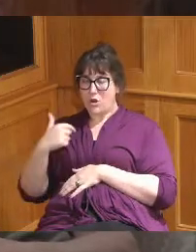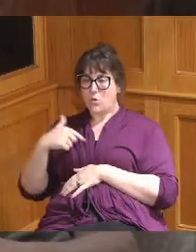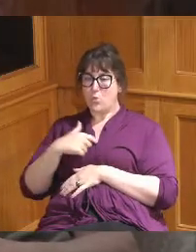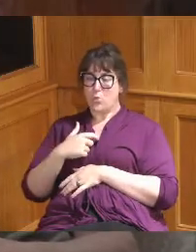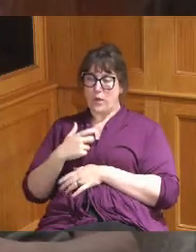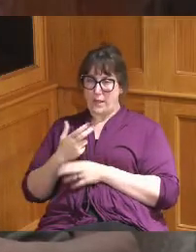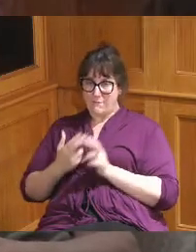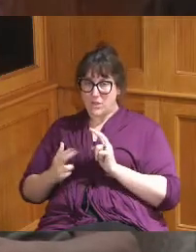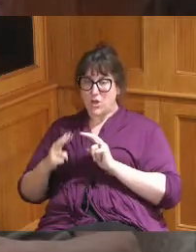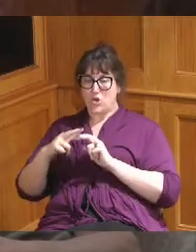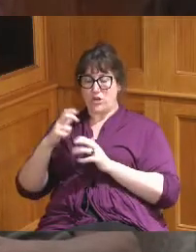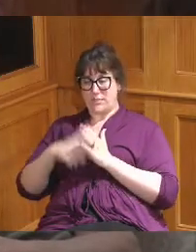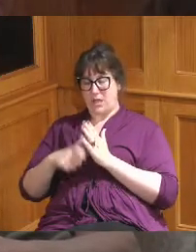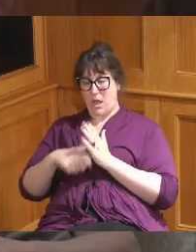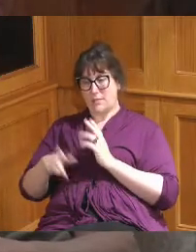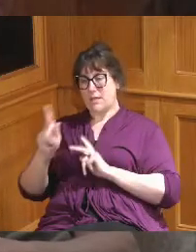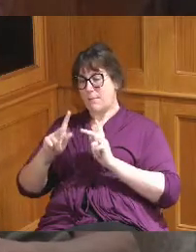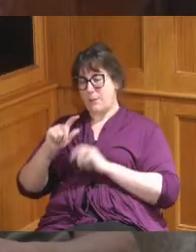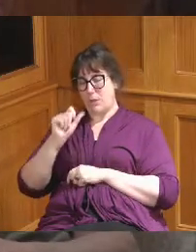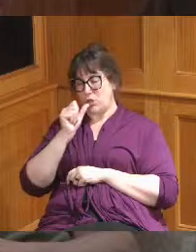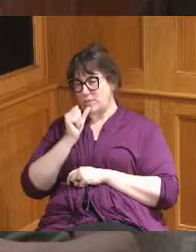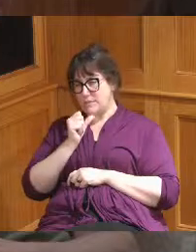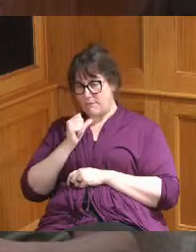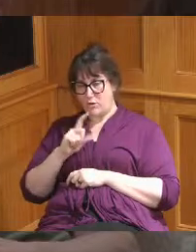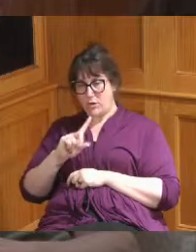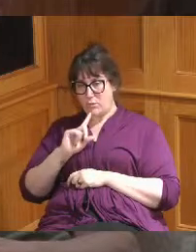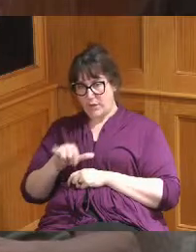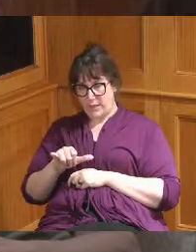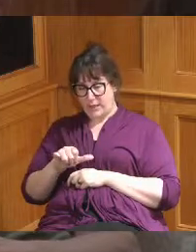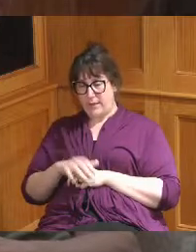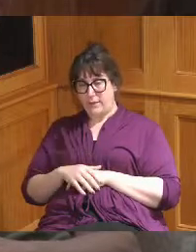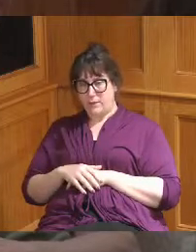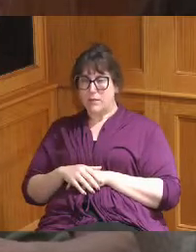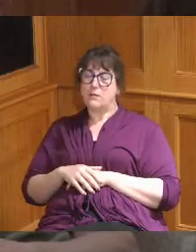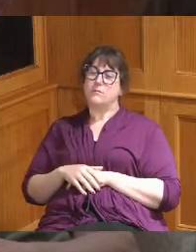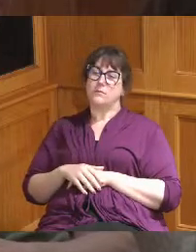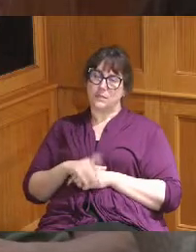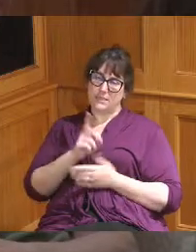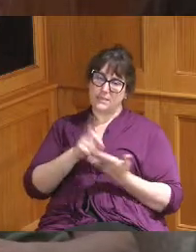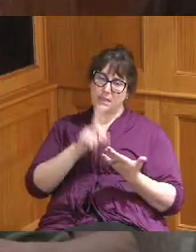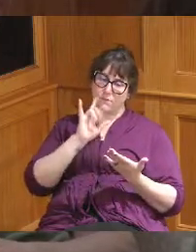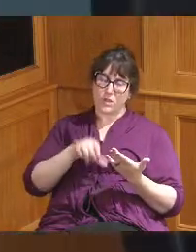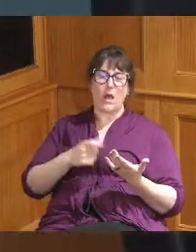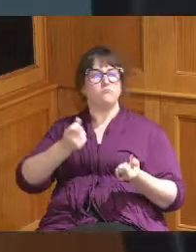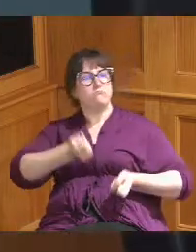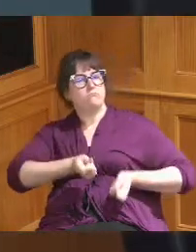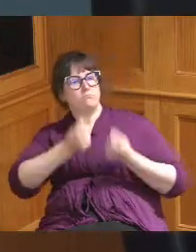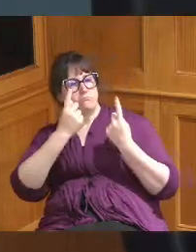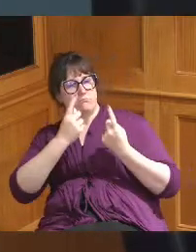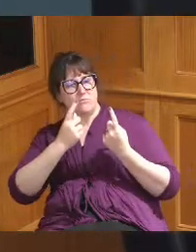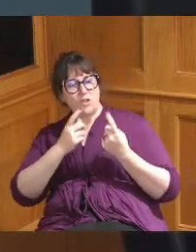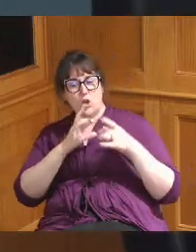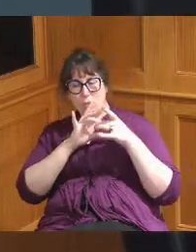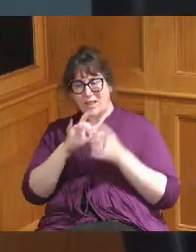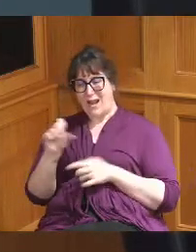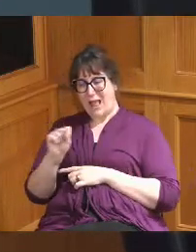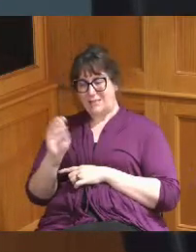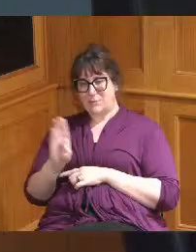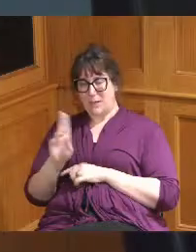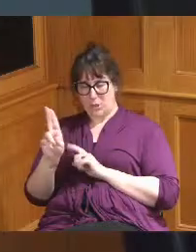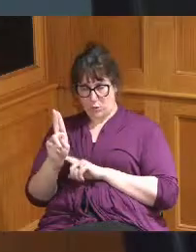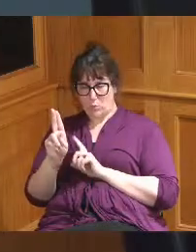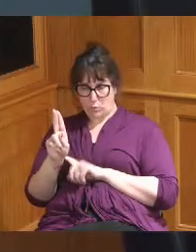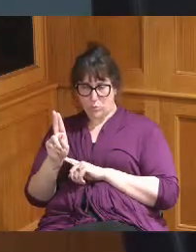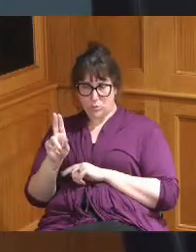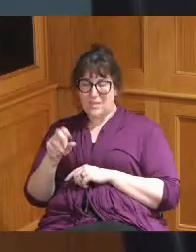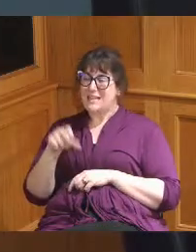people are suffering from SBUs. So it's really more targeted. Designed. Got it. Yes, for that. And related to SBUs, which is something. Yes,